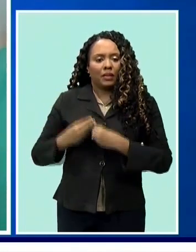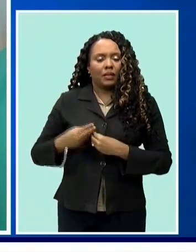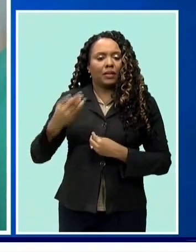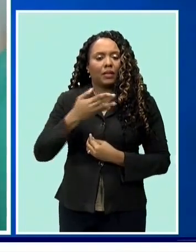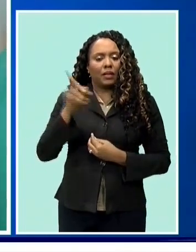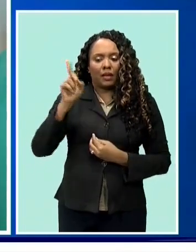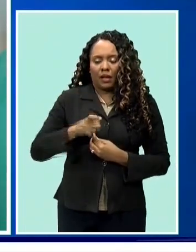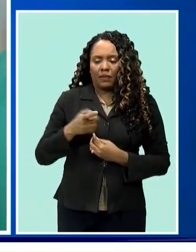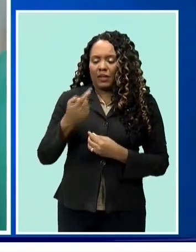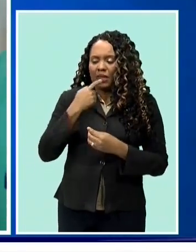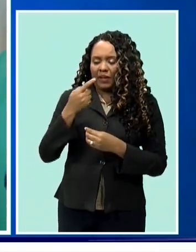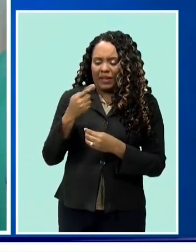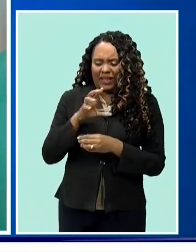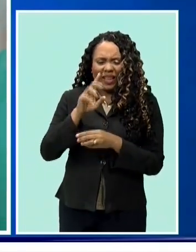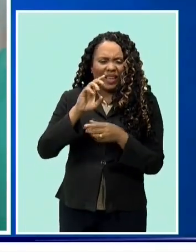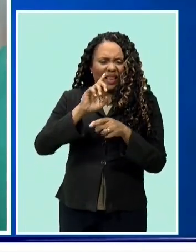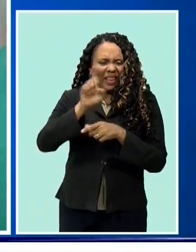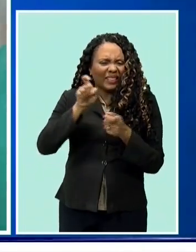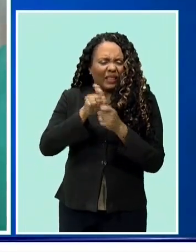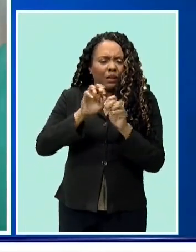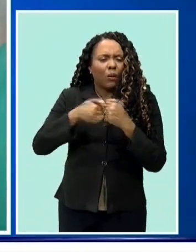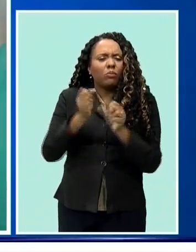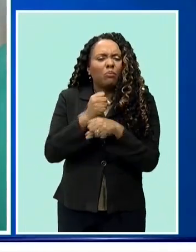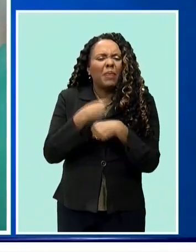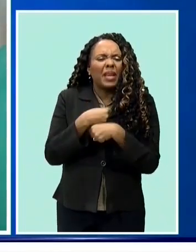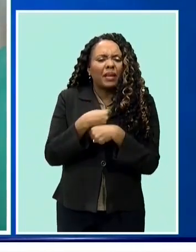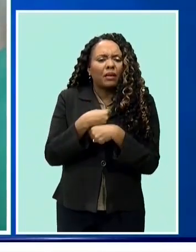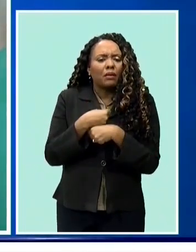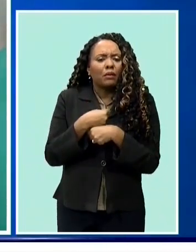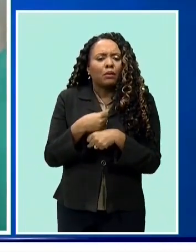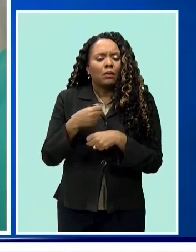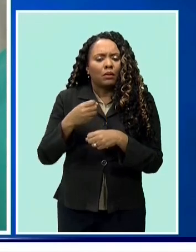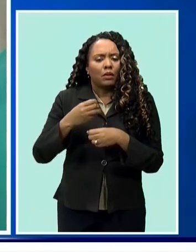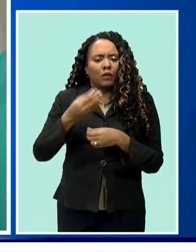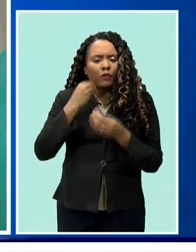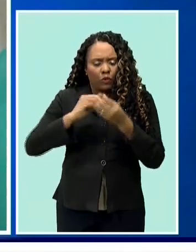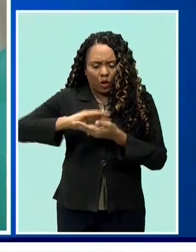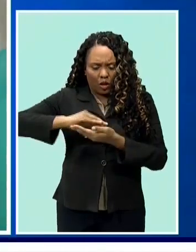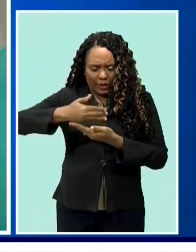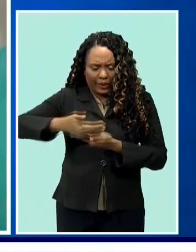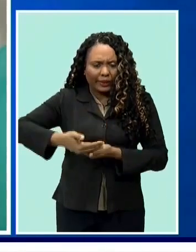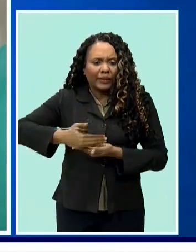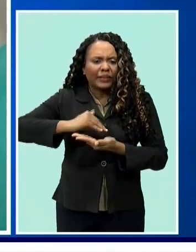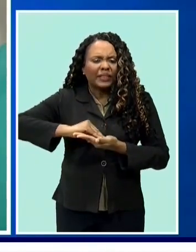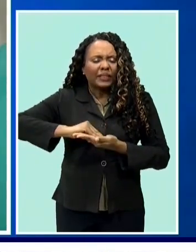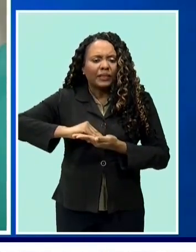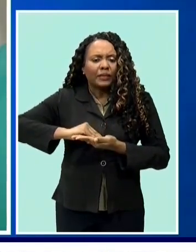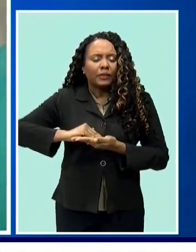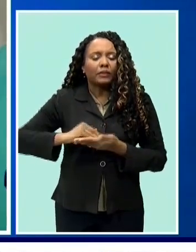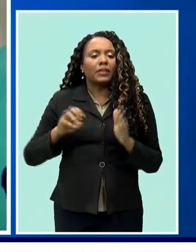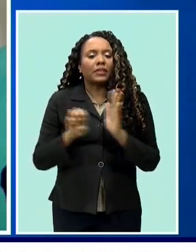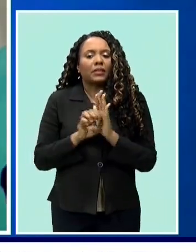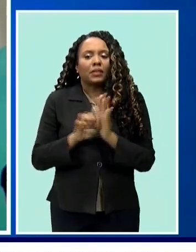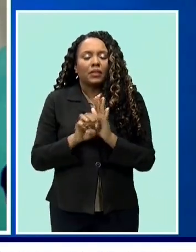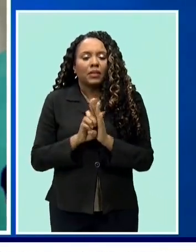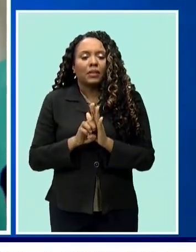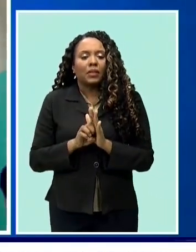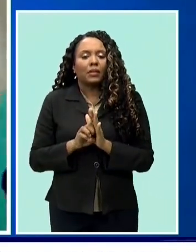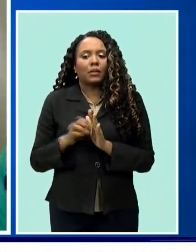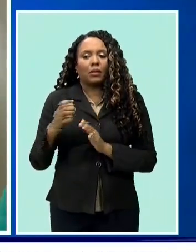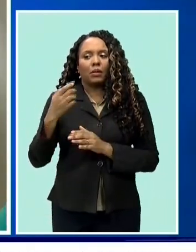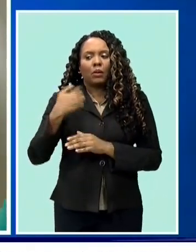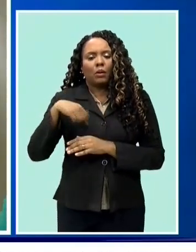composition, what's inside the containers, and that we will continue to do testing. But I should also say that, for example, the model that we're following